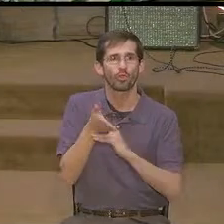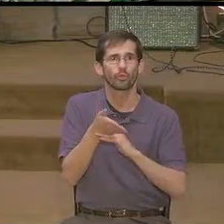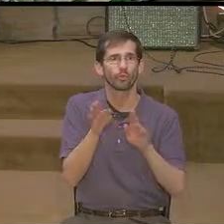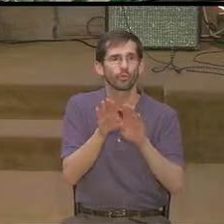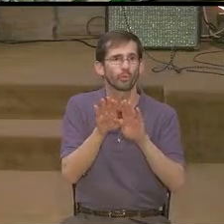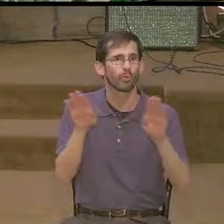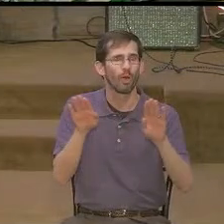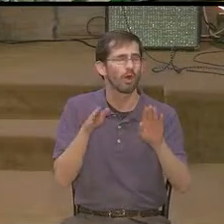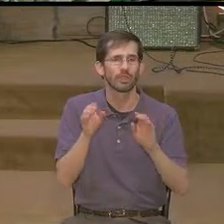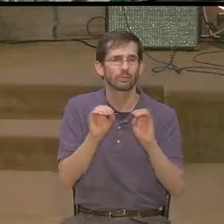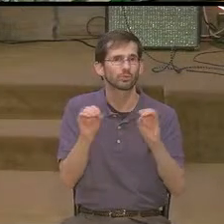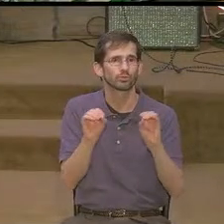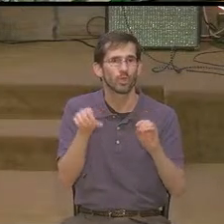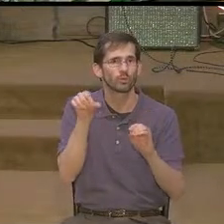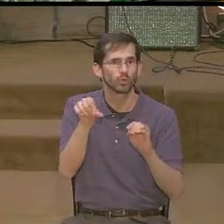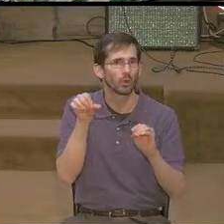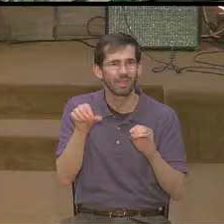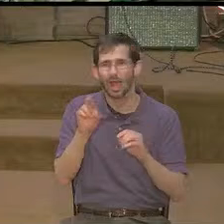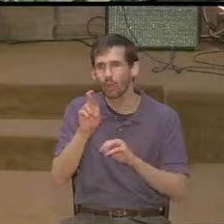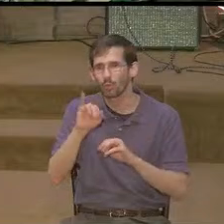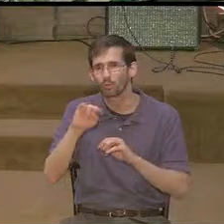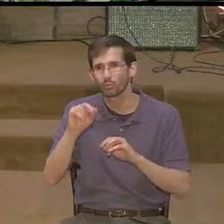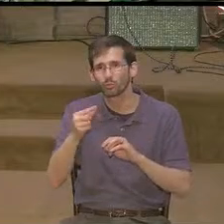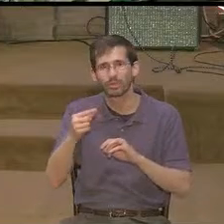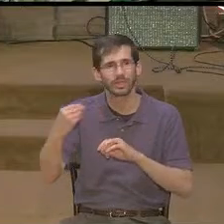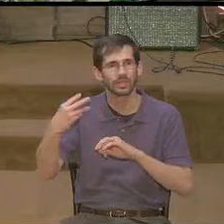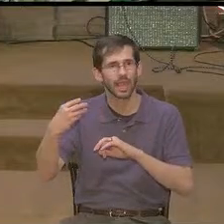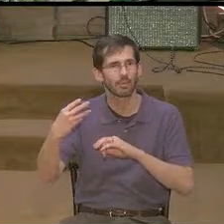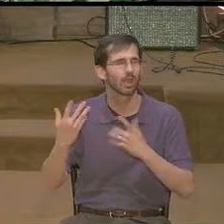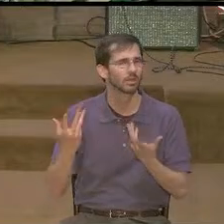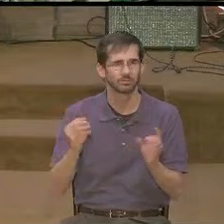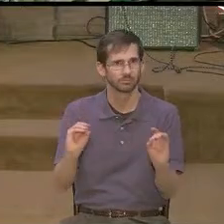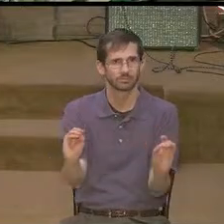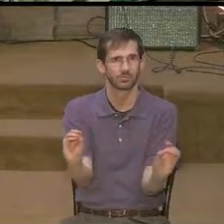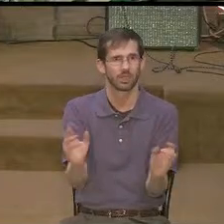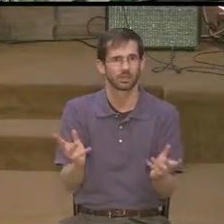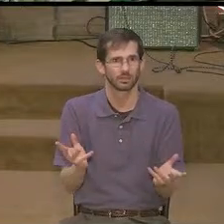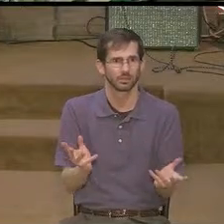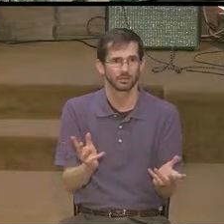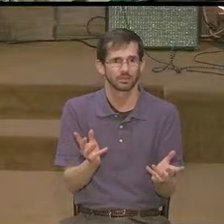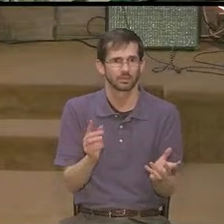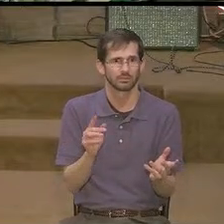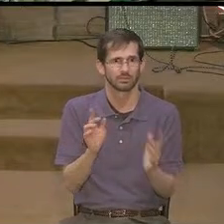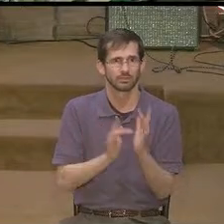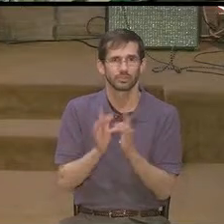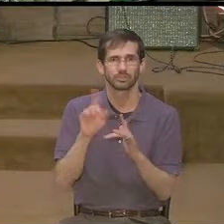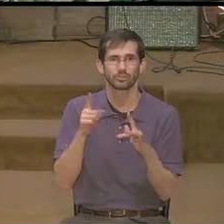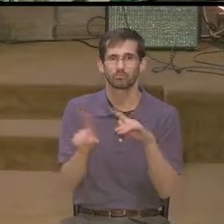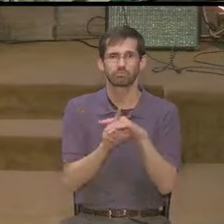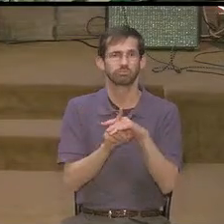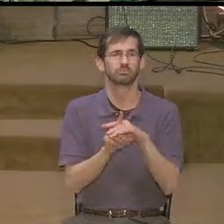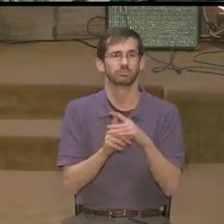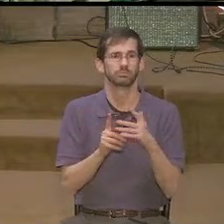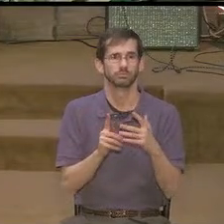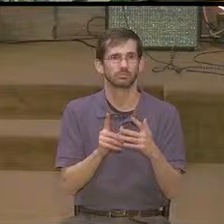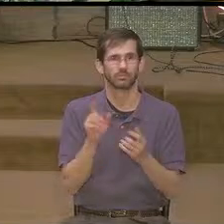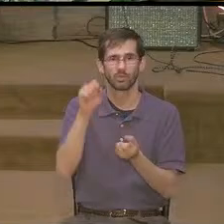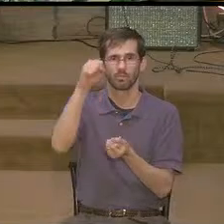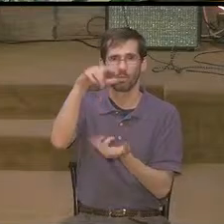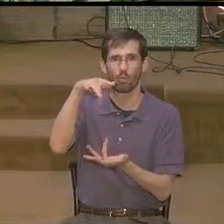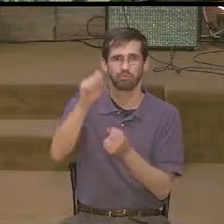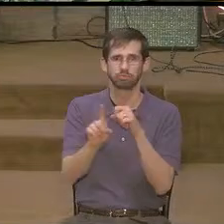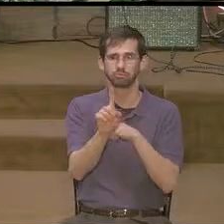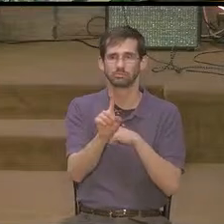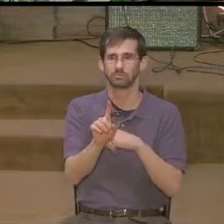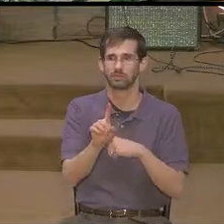was no ring. Let the church say amen. He just kind of showed up. They're like, whoa. And he